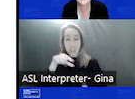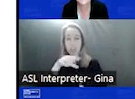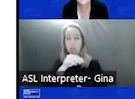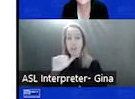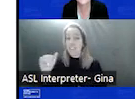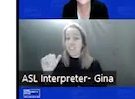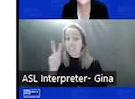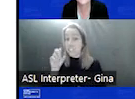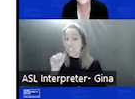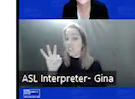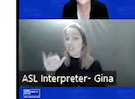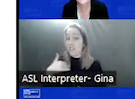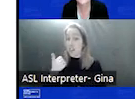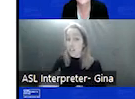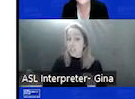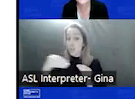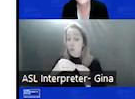speakers.